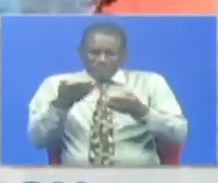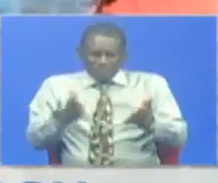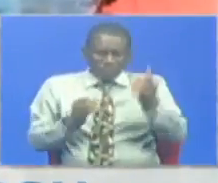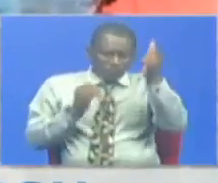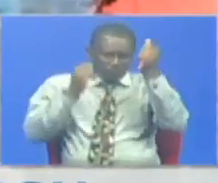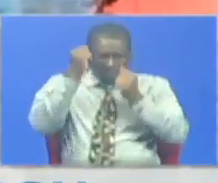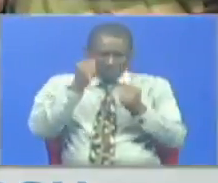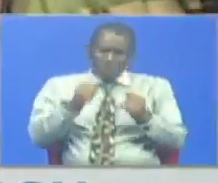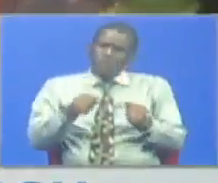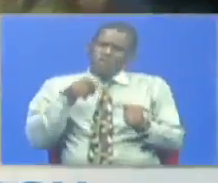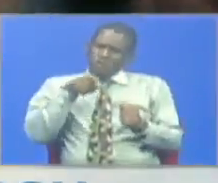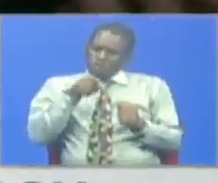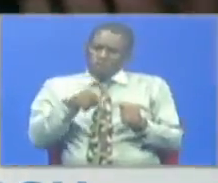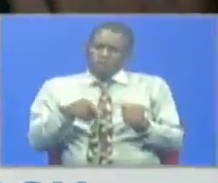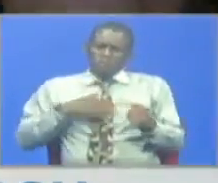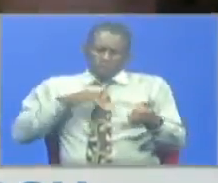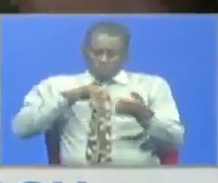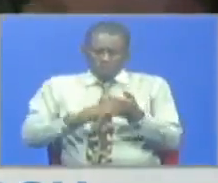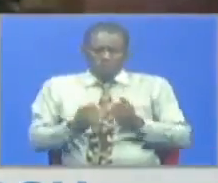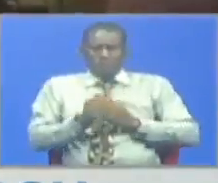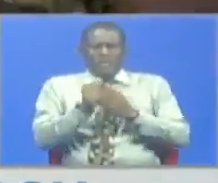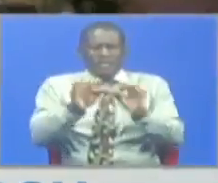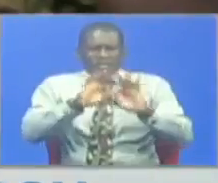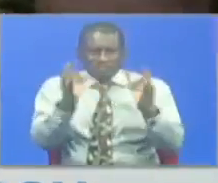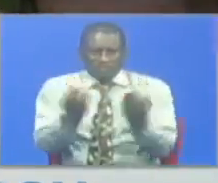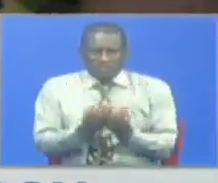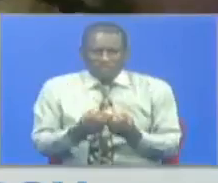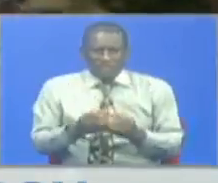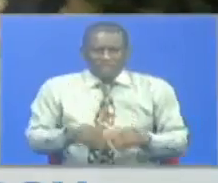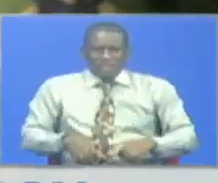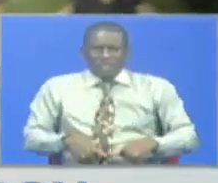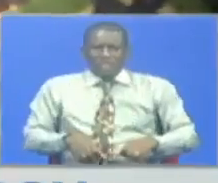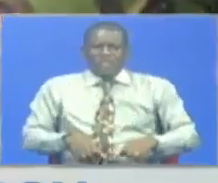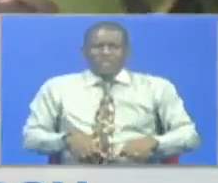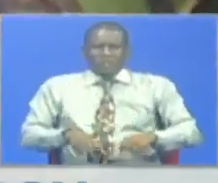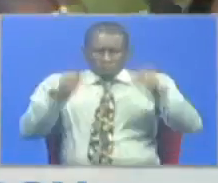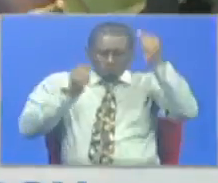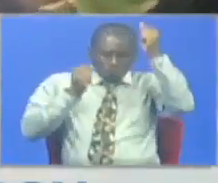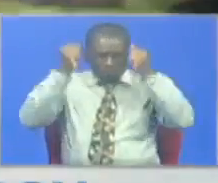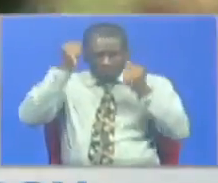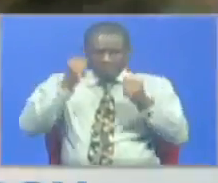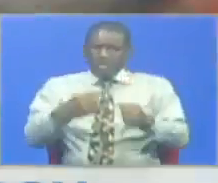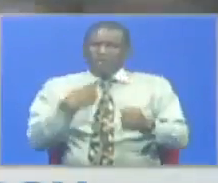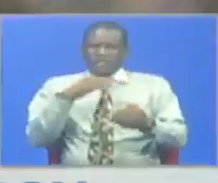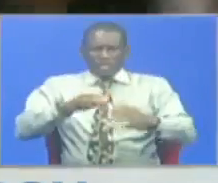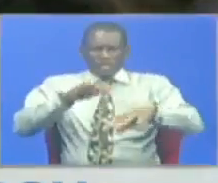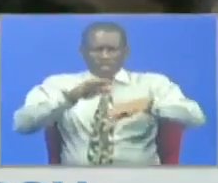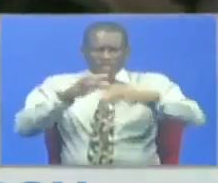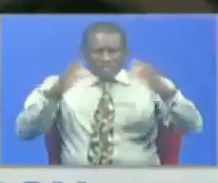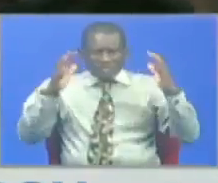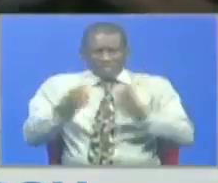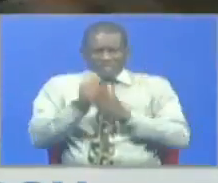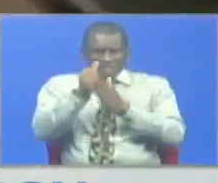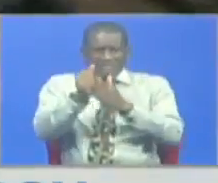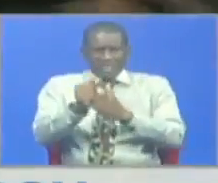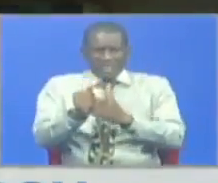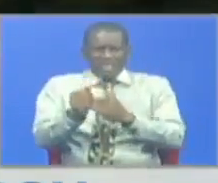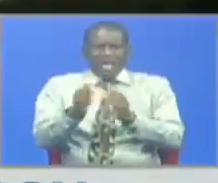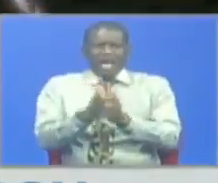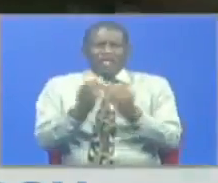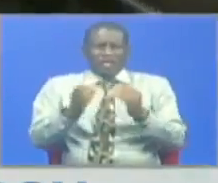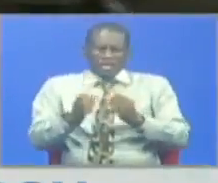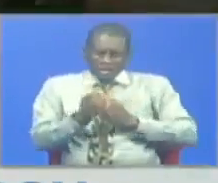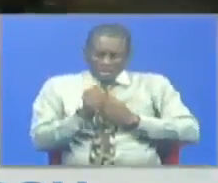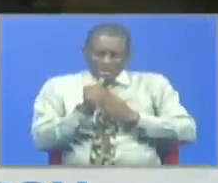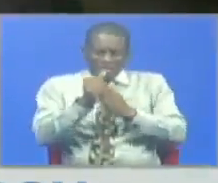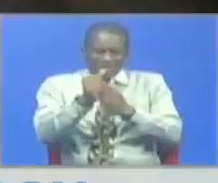You steered the family. General Mwathethe has been hailed as a great leader, soldier, and sailor who steered the forces calmly under